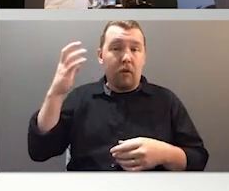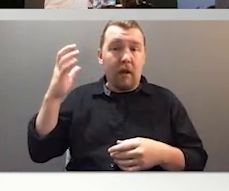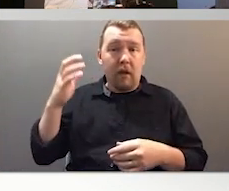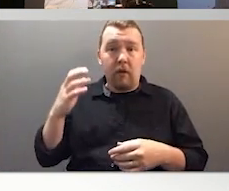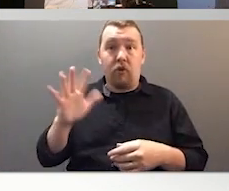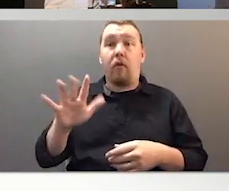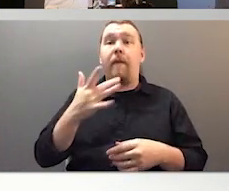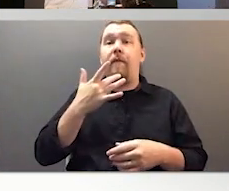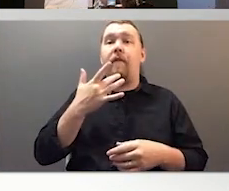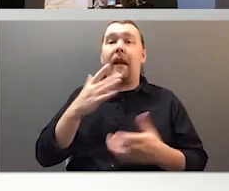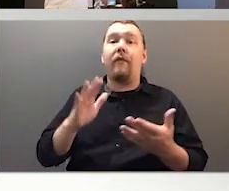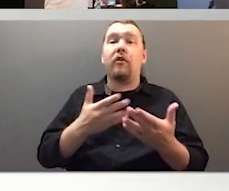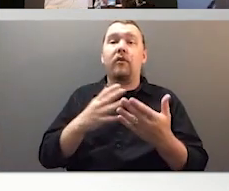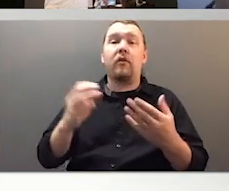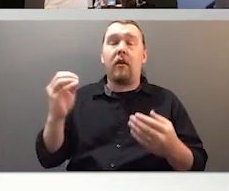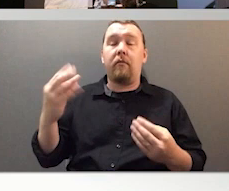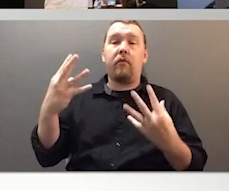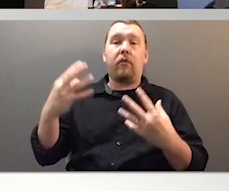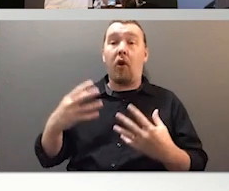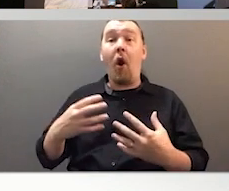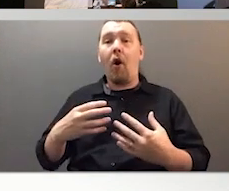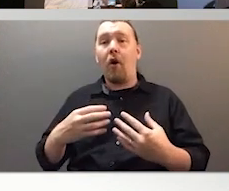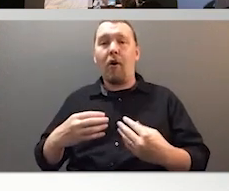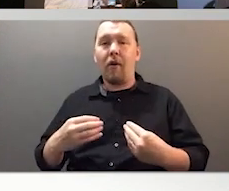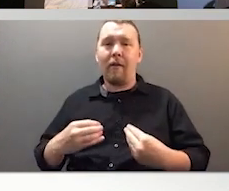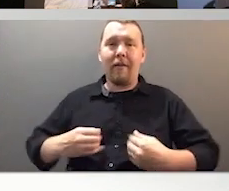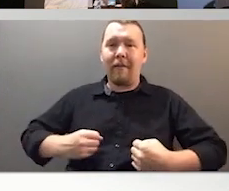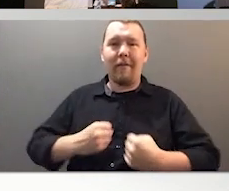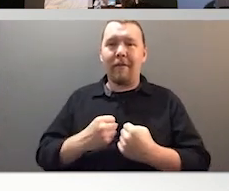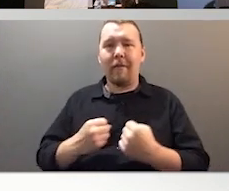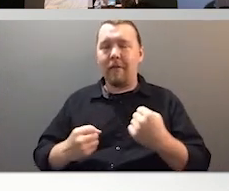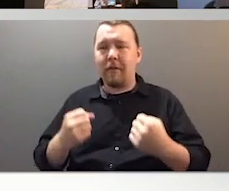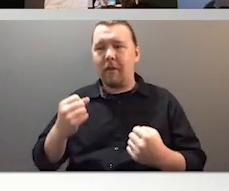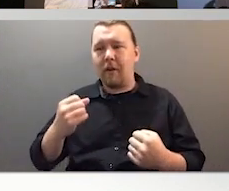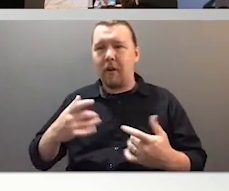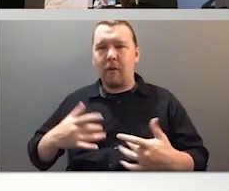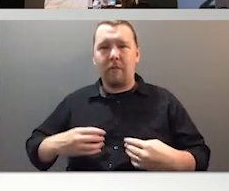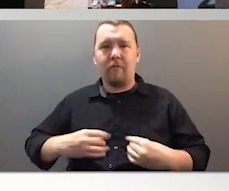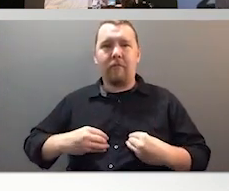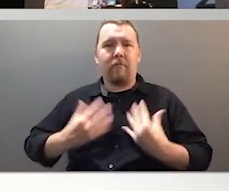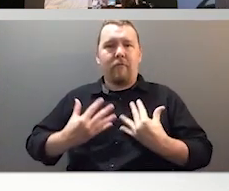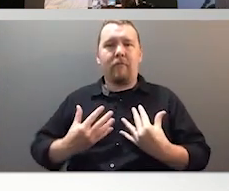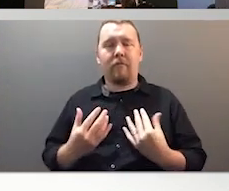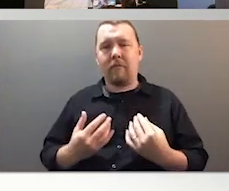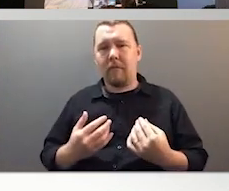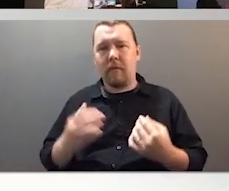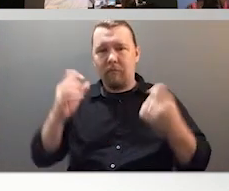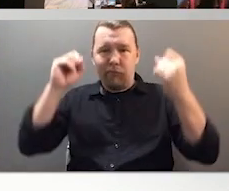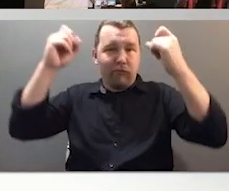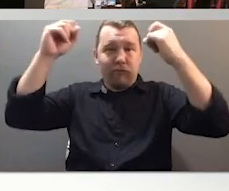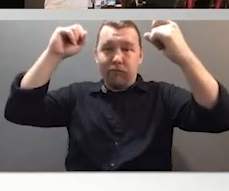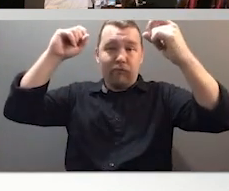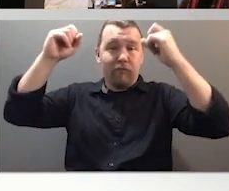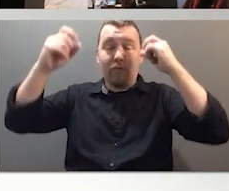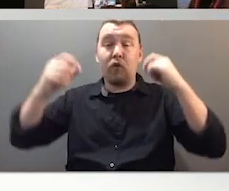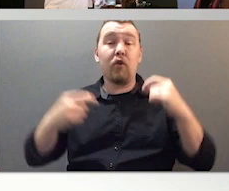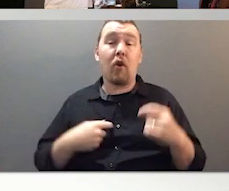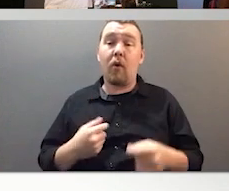the whole nerves that fire together will wire together. And I would suggest any kind of singing,